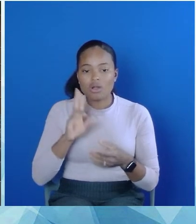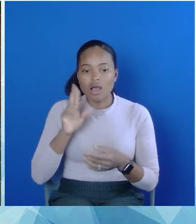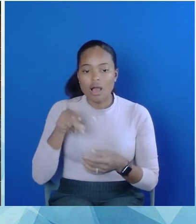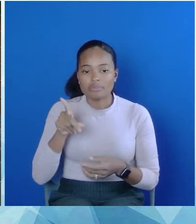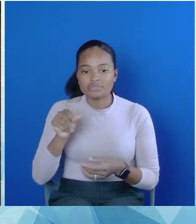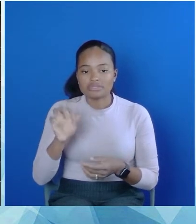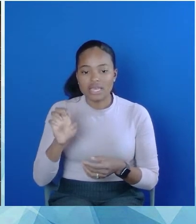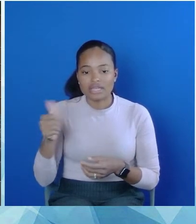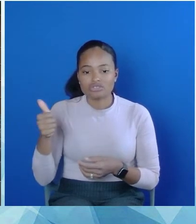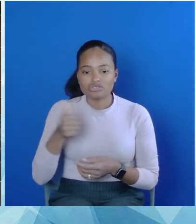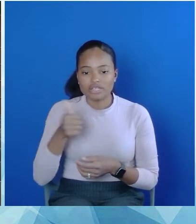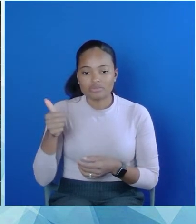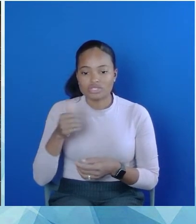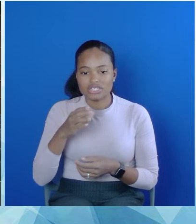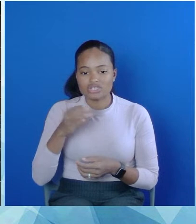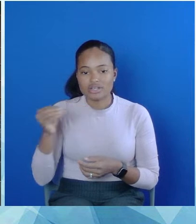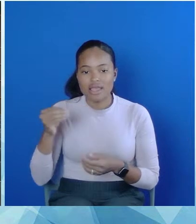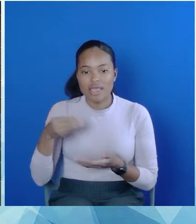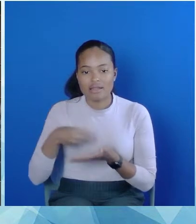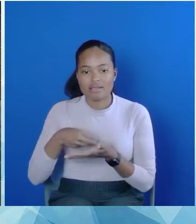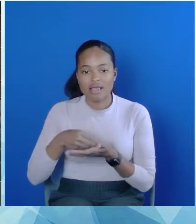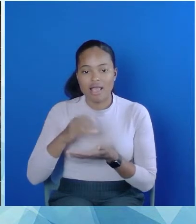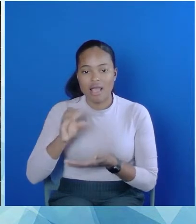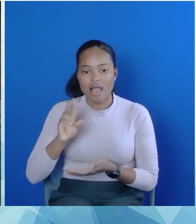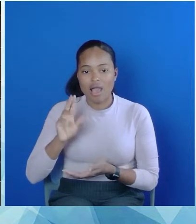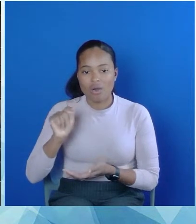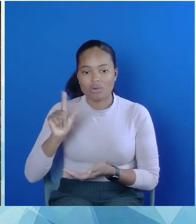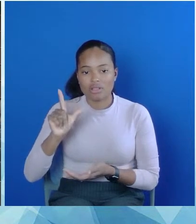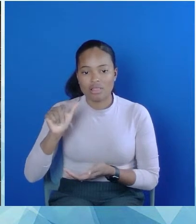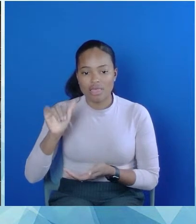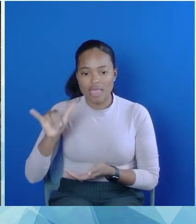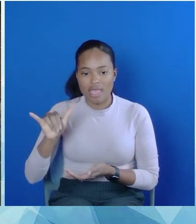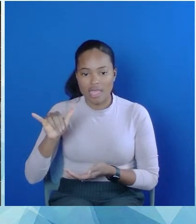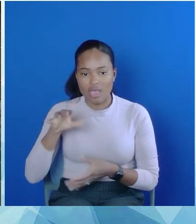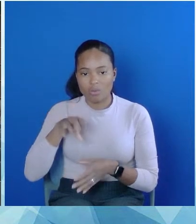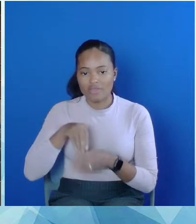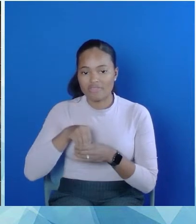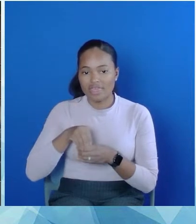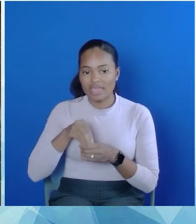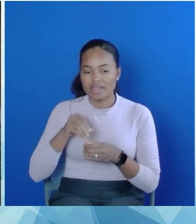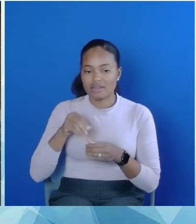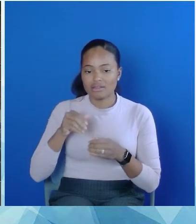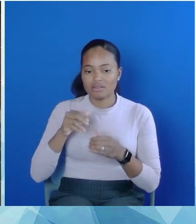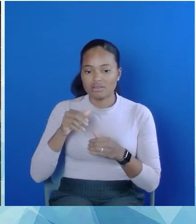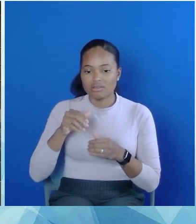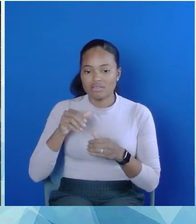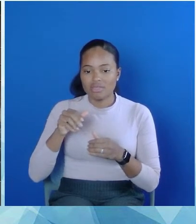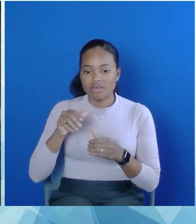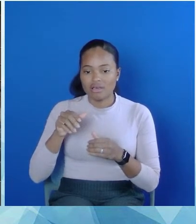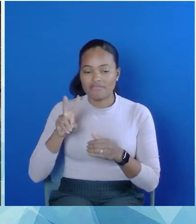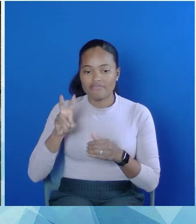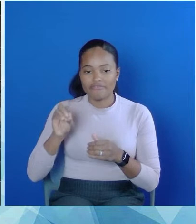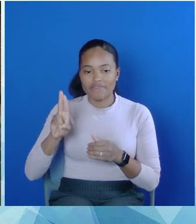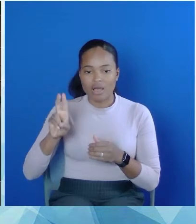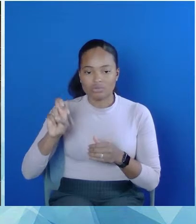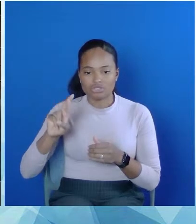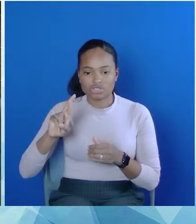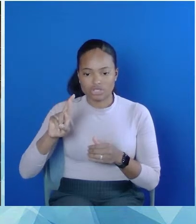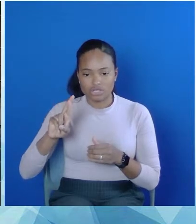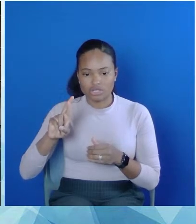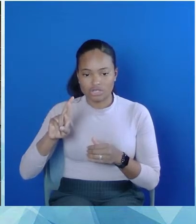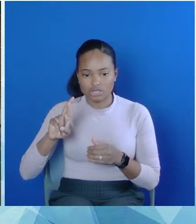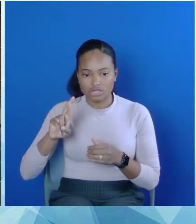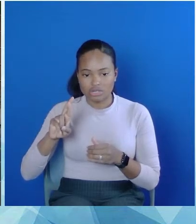outlay amounts that are within the institutional voucher on Arizona Revised Statutes Title 15.